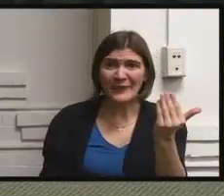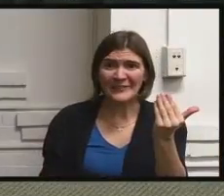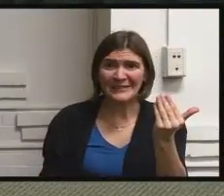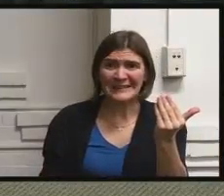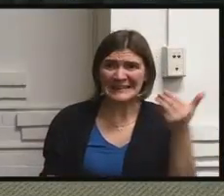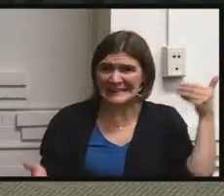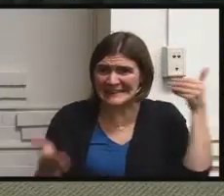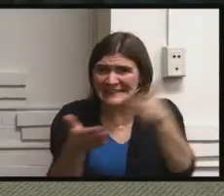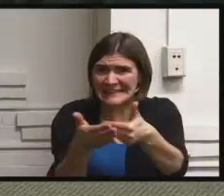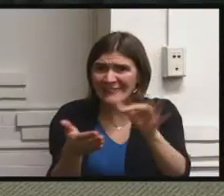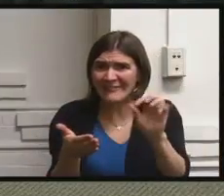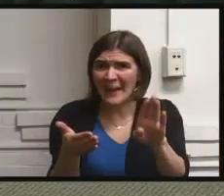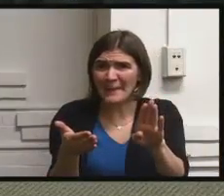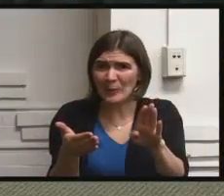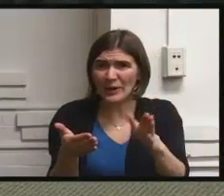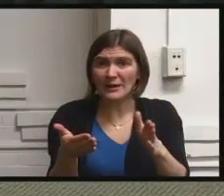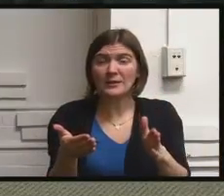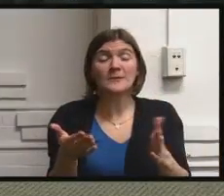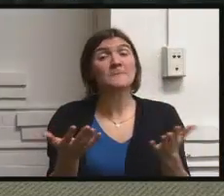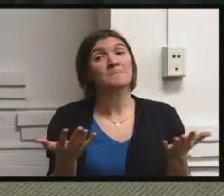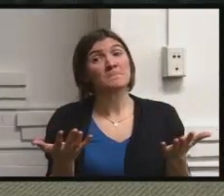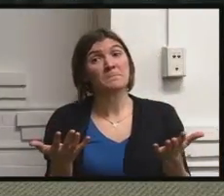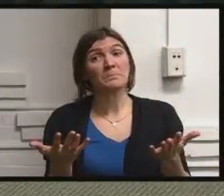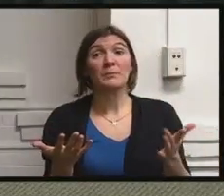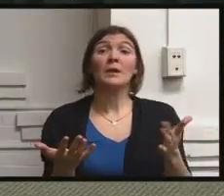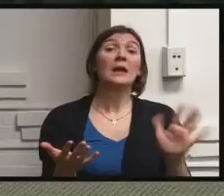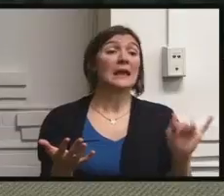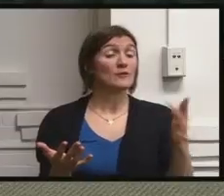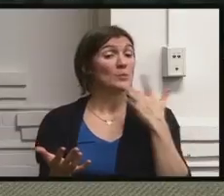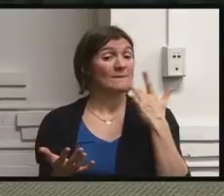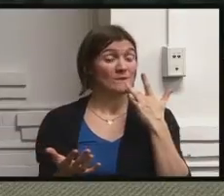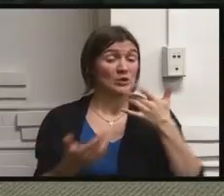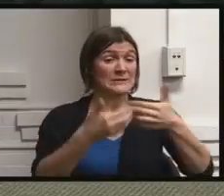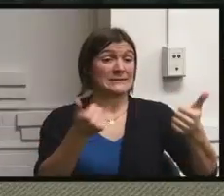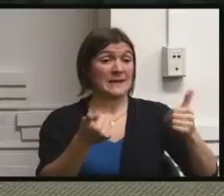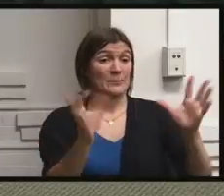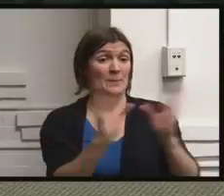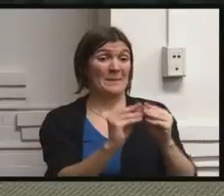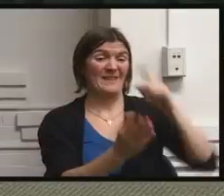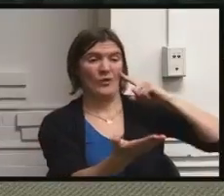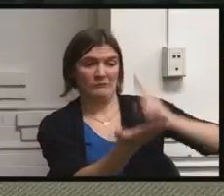way, instead of waiting and having it, put it in the budget and having it at town meeting,